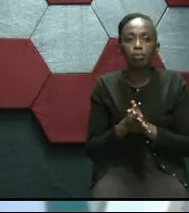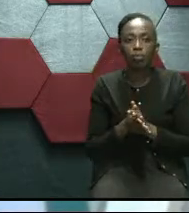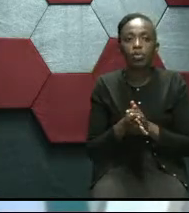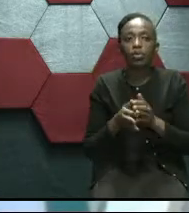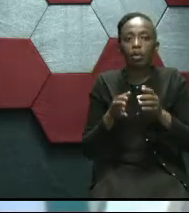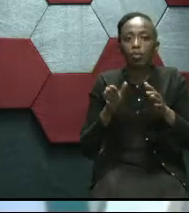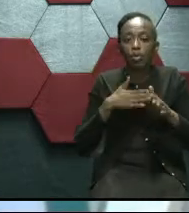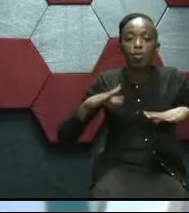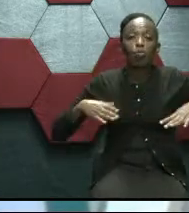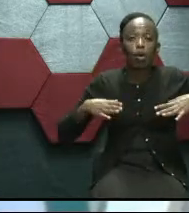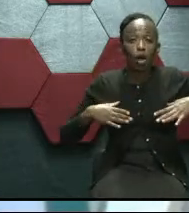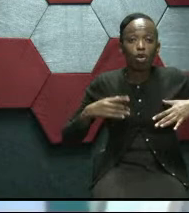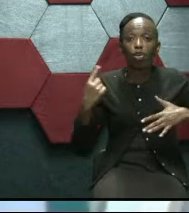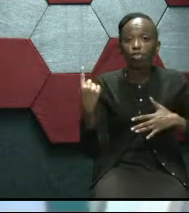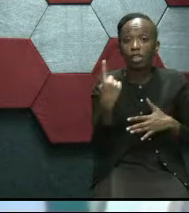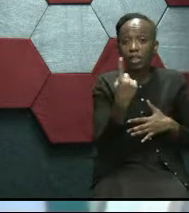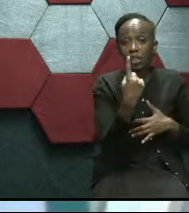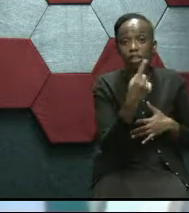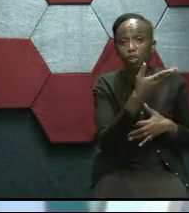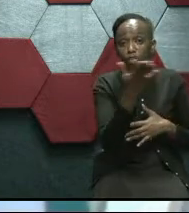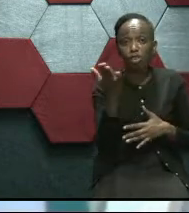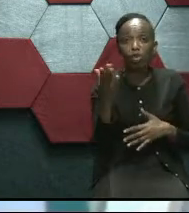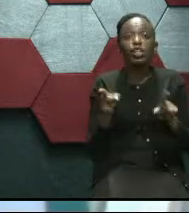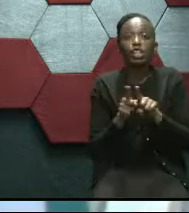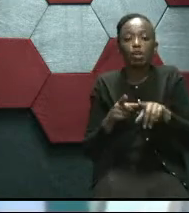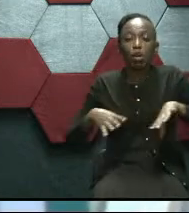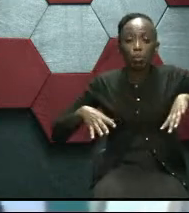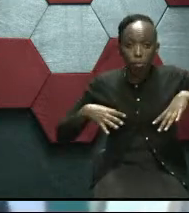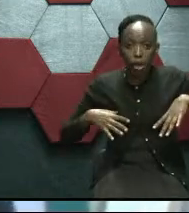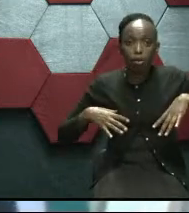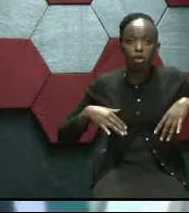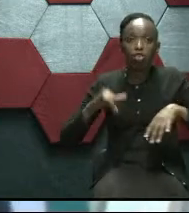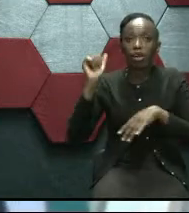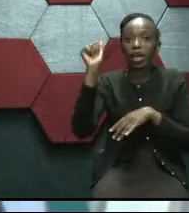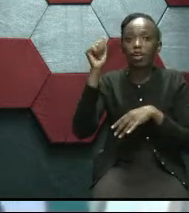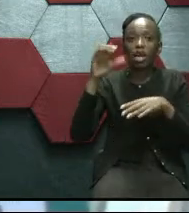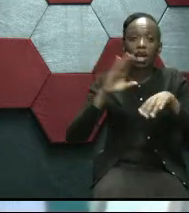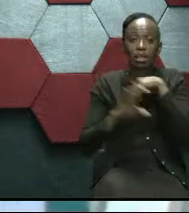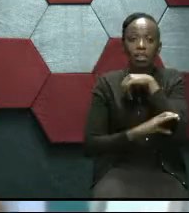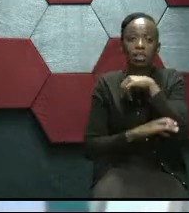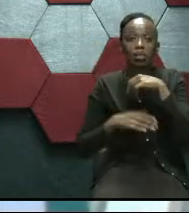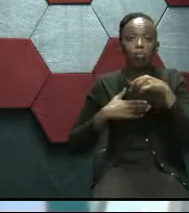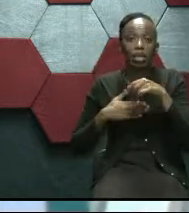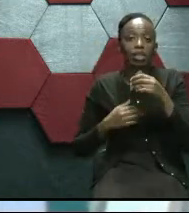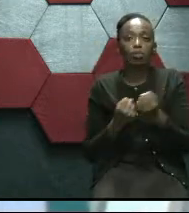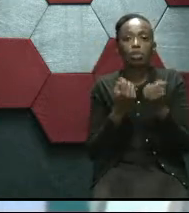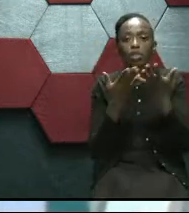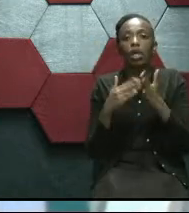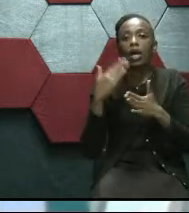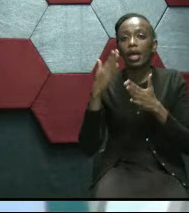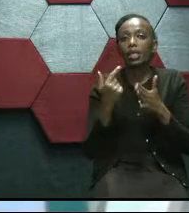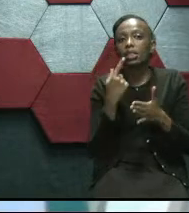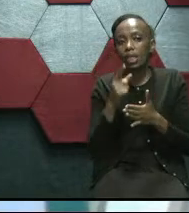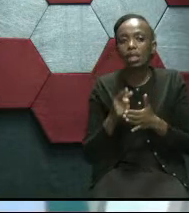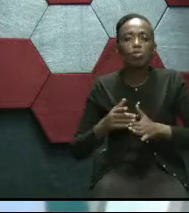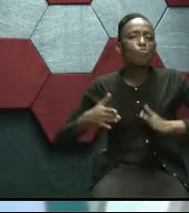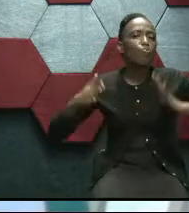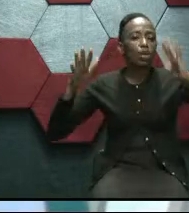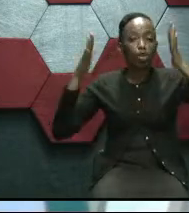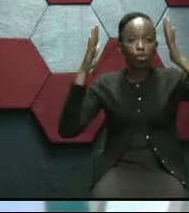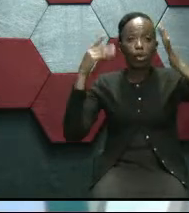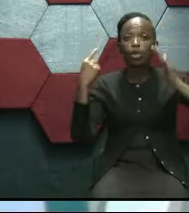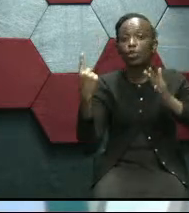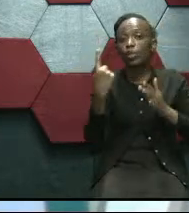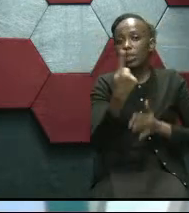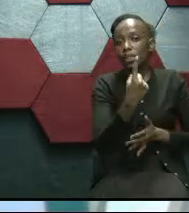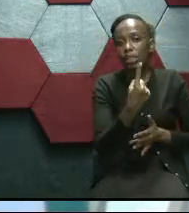so proud of each and every one of you, and so proud that Ireland is supporting you. Let me end by saying a huge congratulations to each